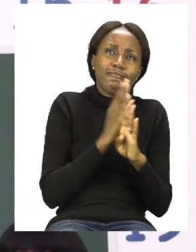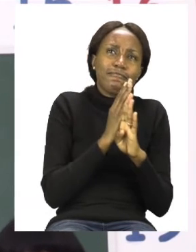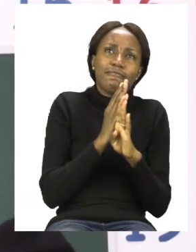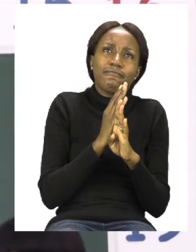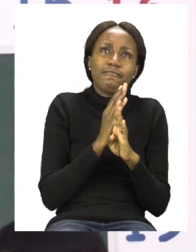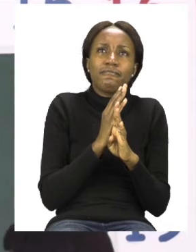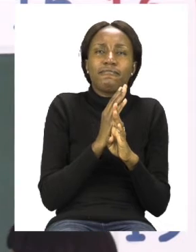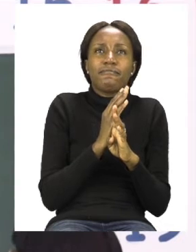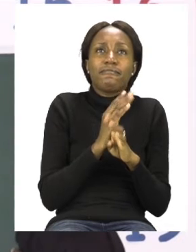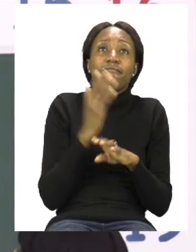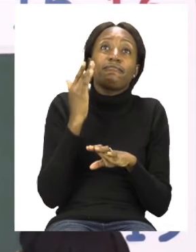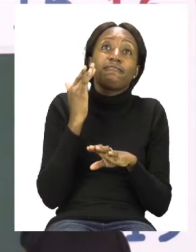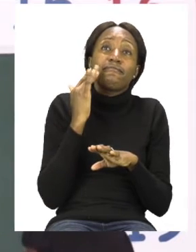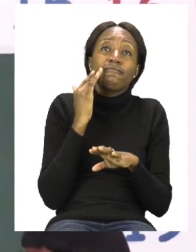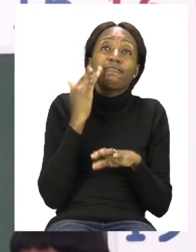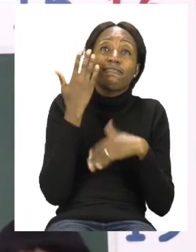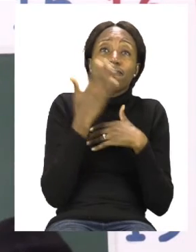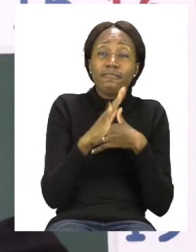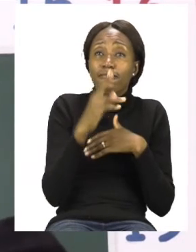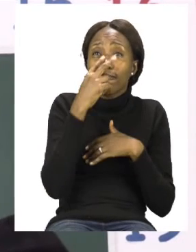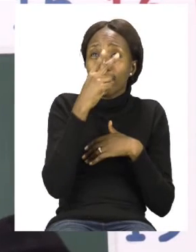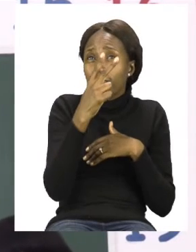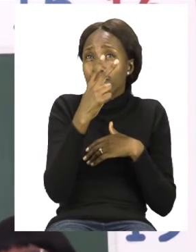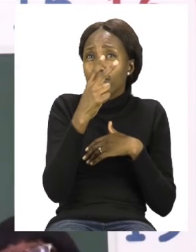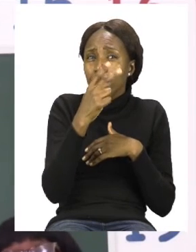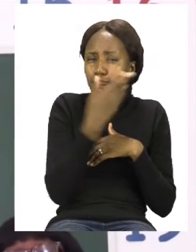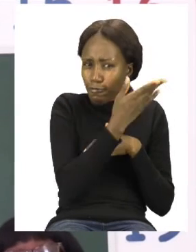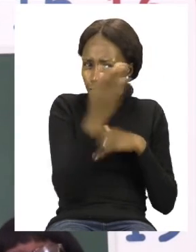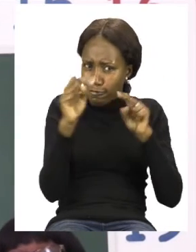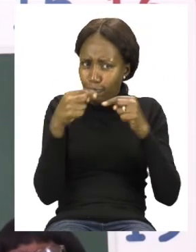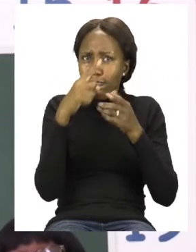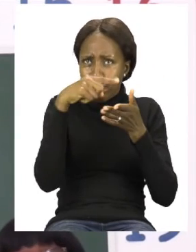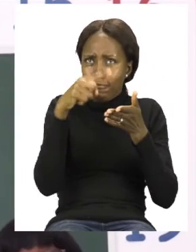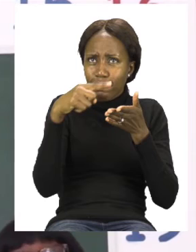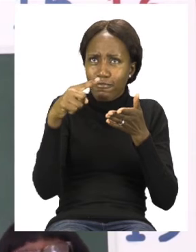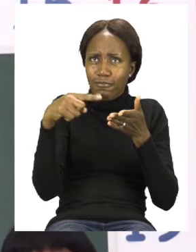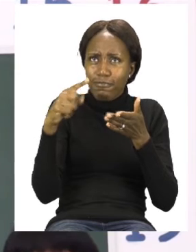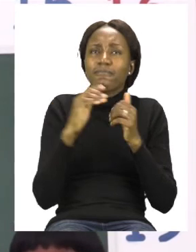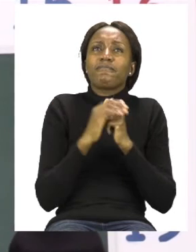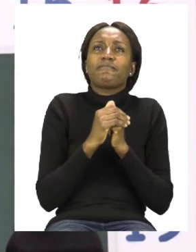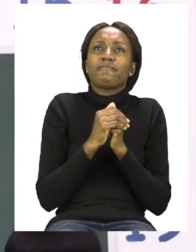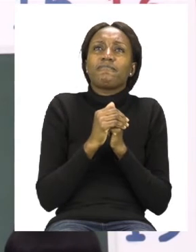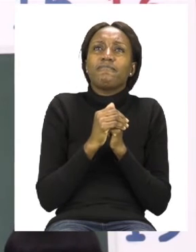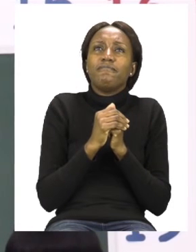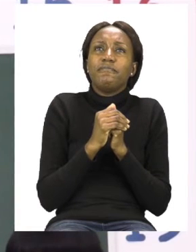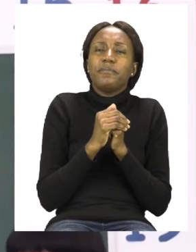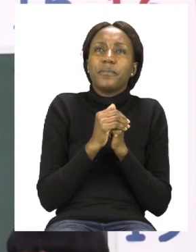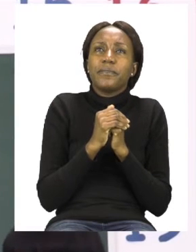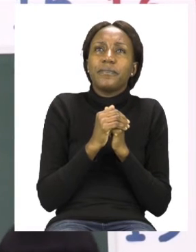sure that when you do this, you check if there's any mistakes, and then when you do it again, try to correct your